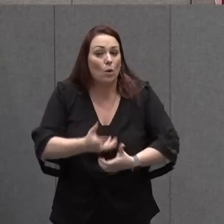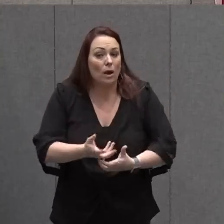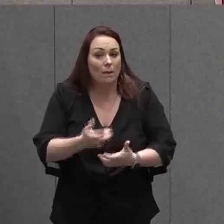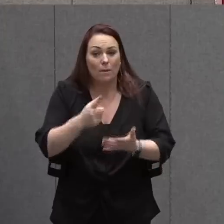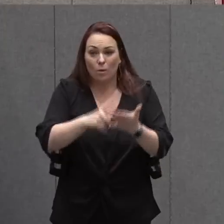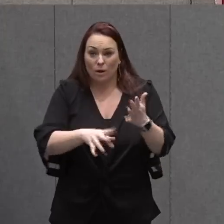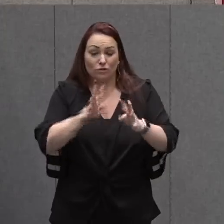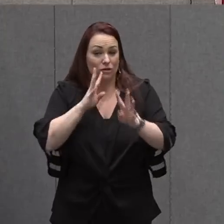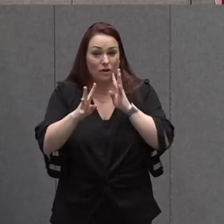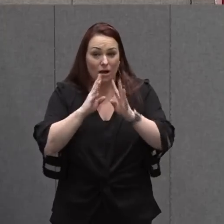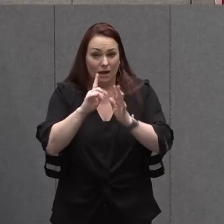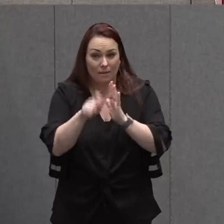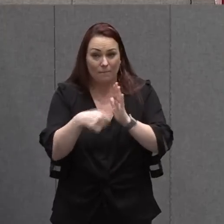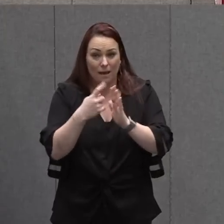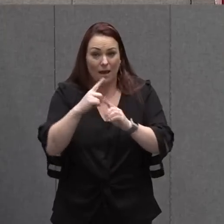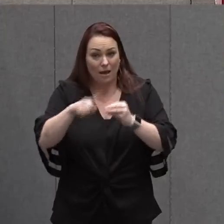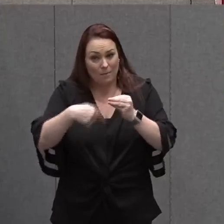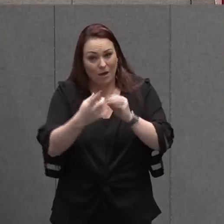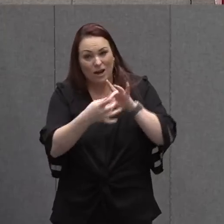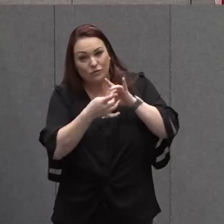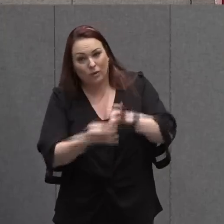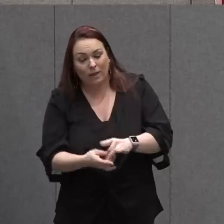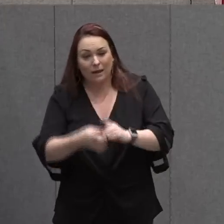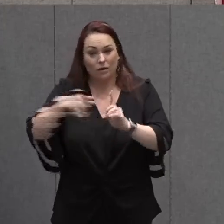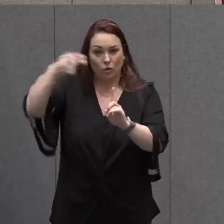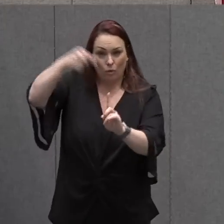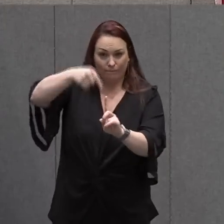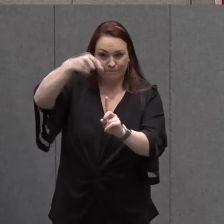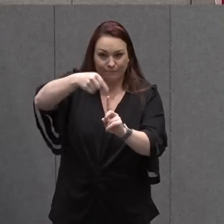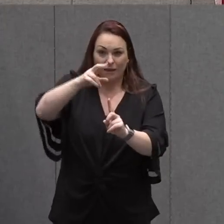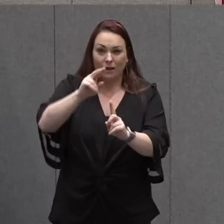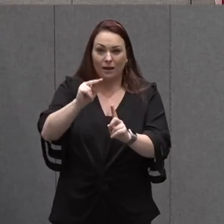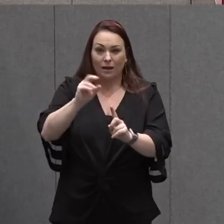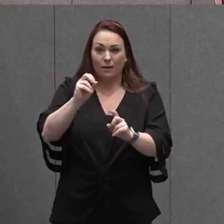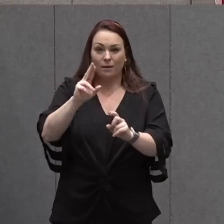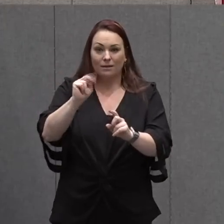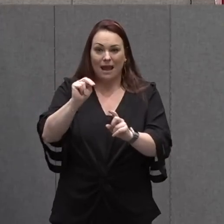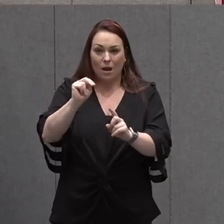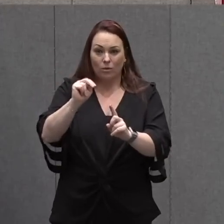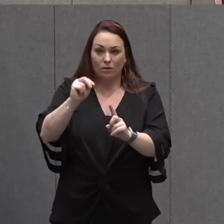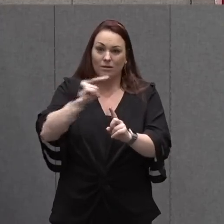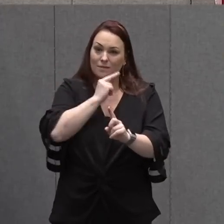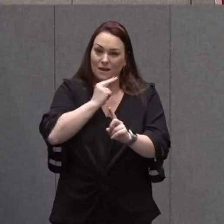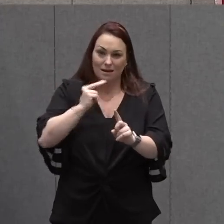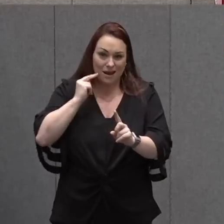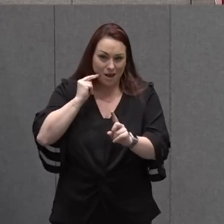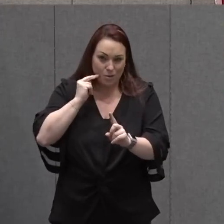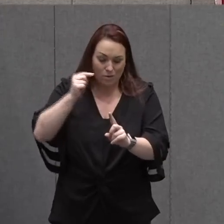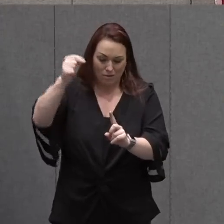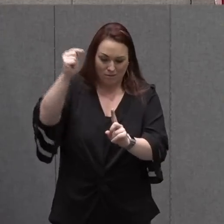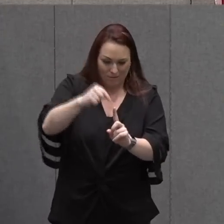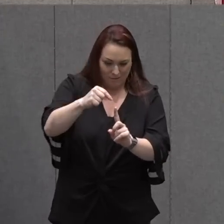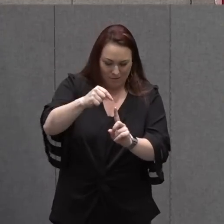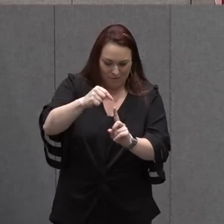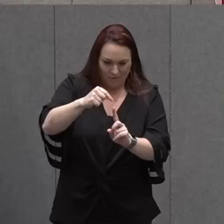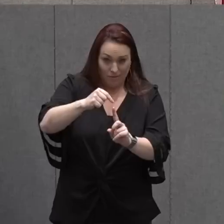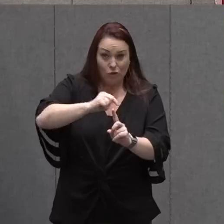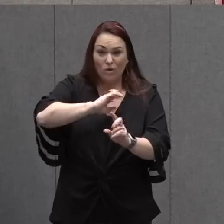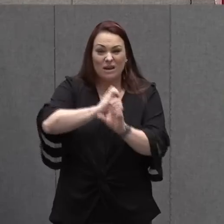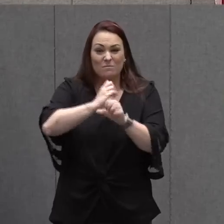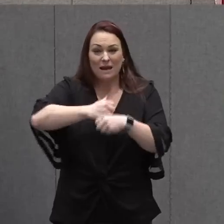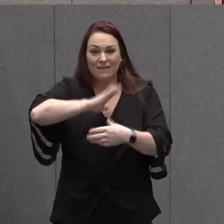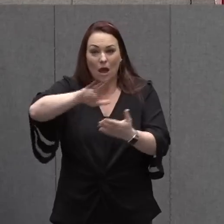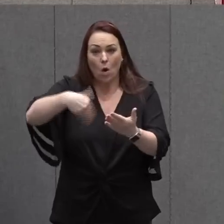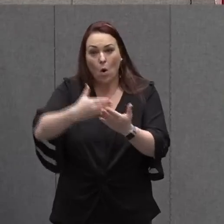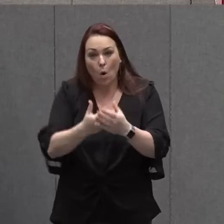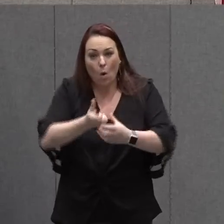about has to do with the noun. Oh, so... You can kind of make it the whole poem about that